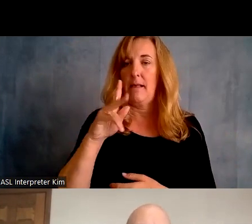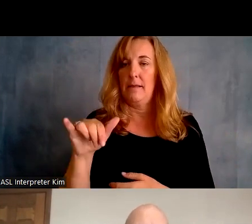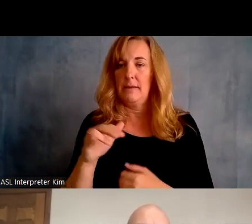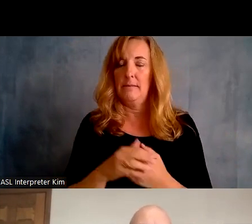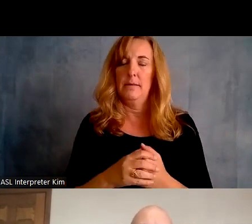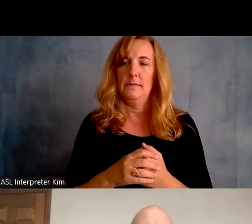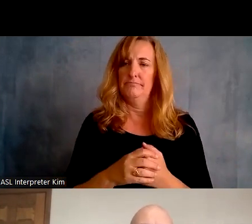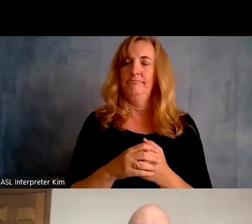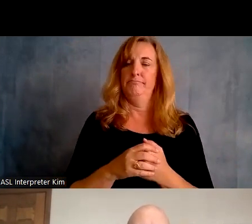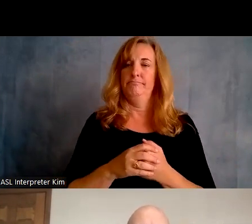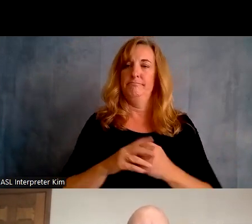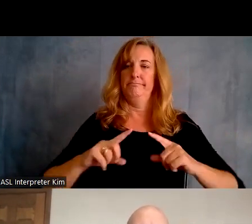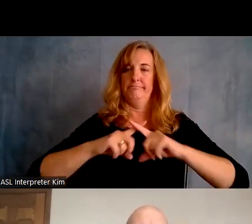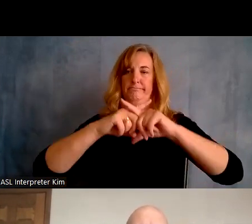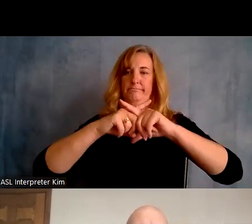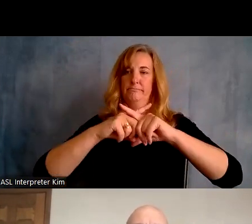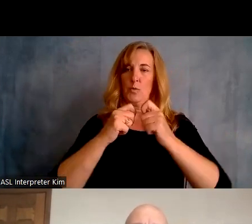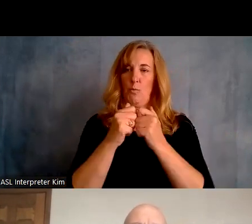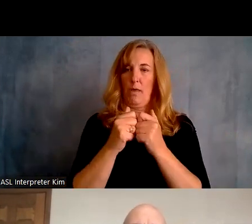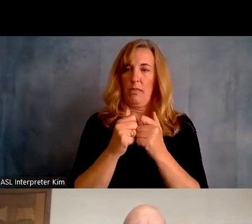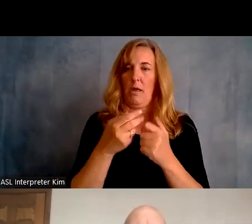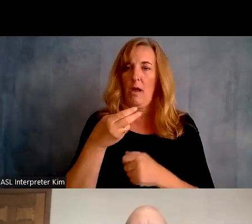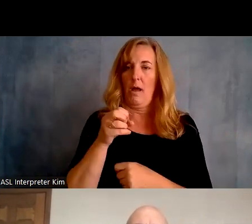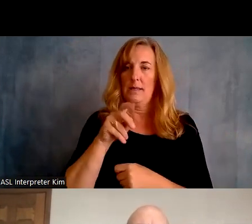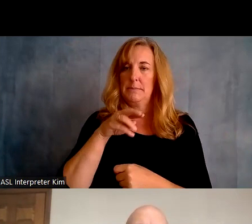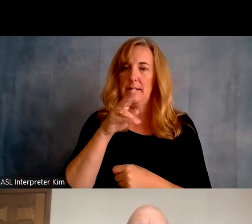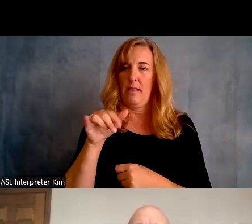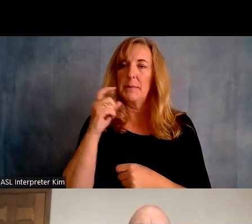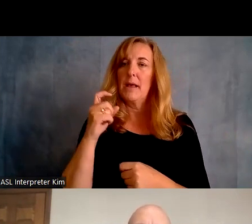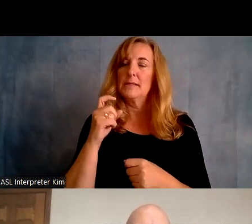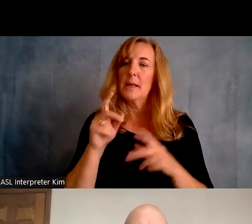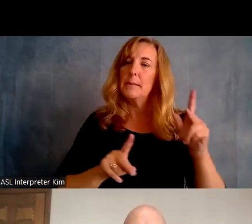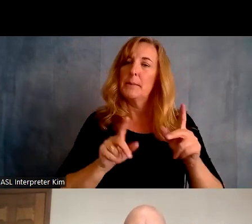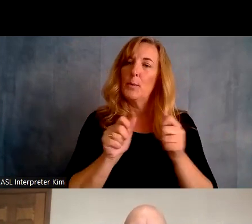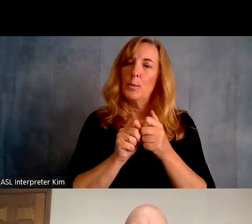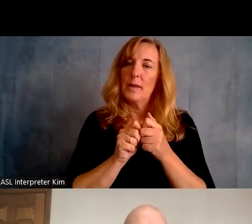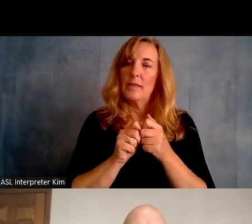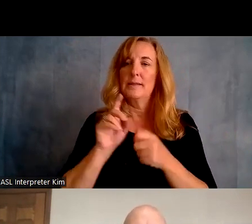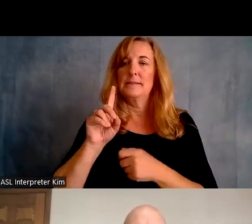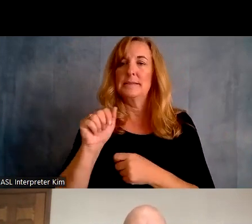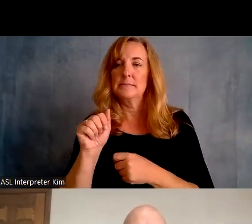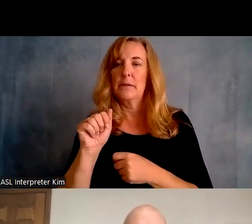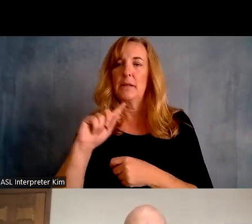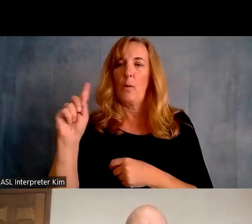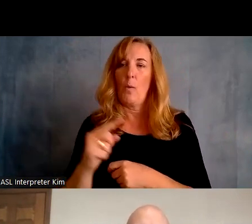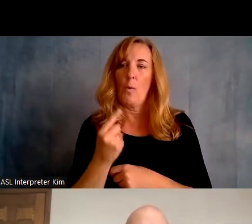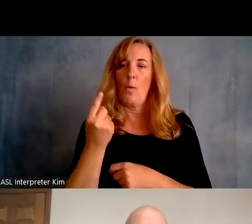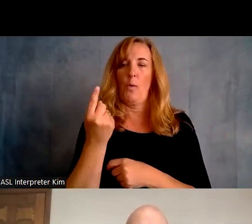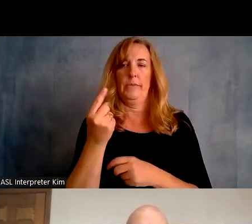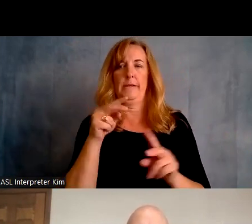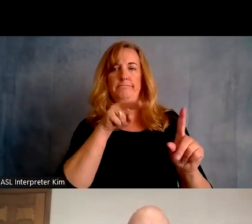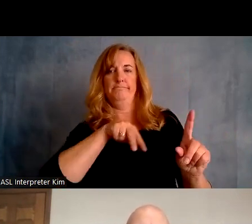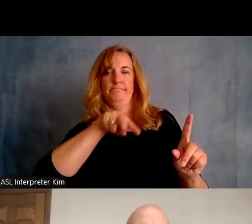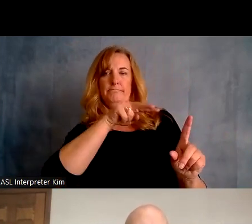of hospitality because people with disabilities are typically envisioned only as guests